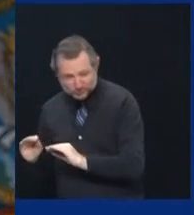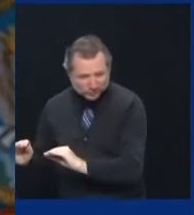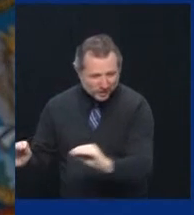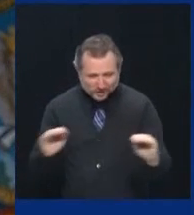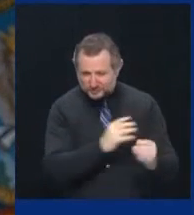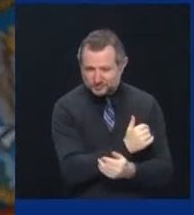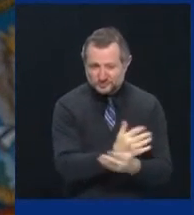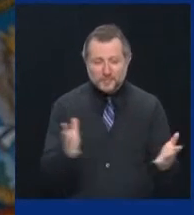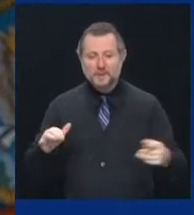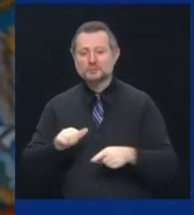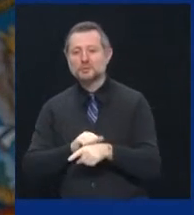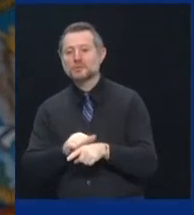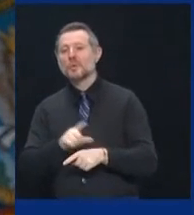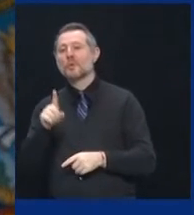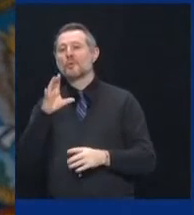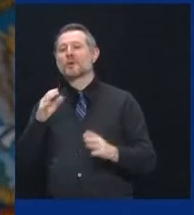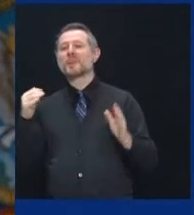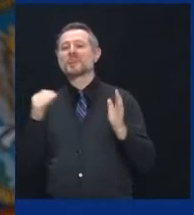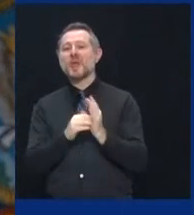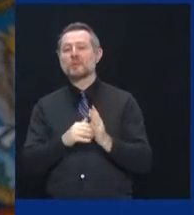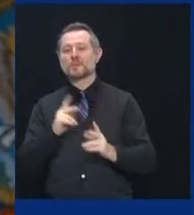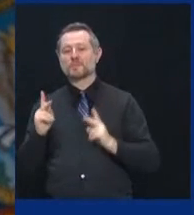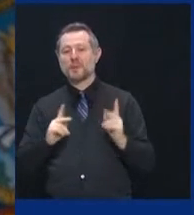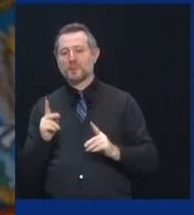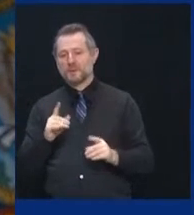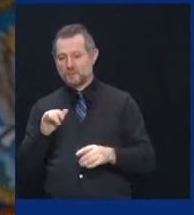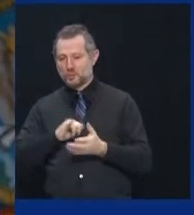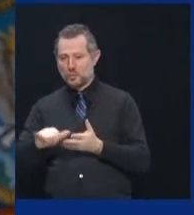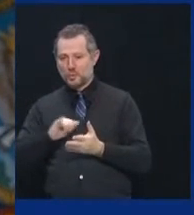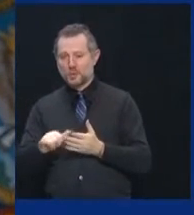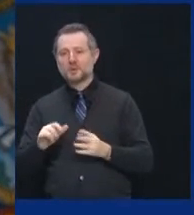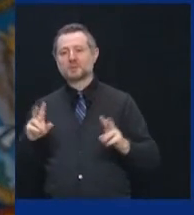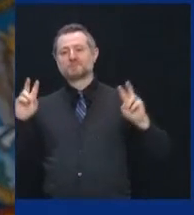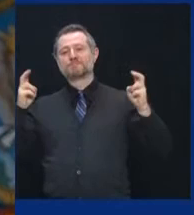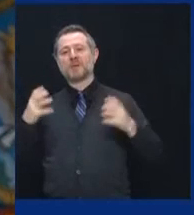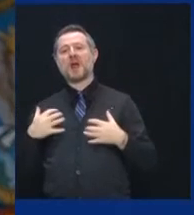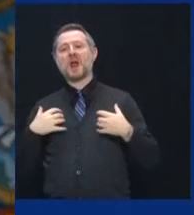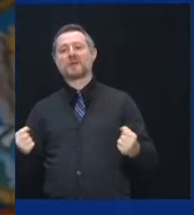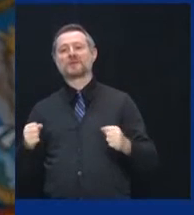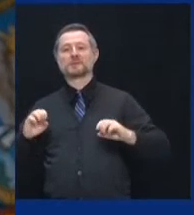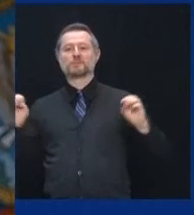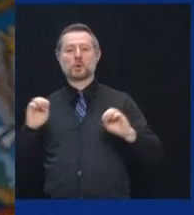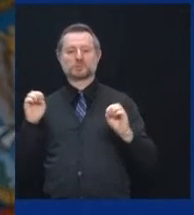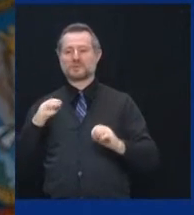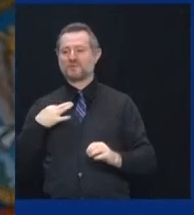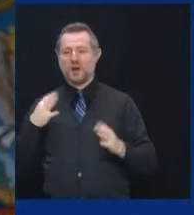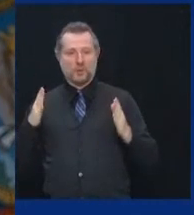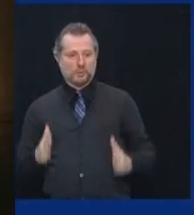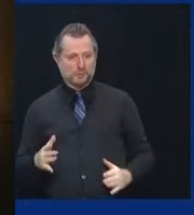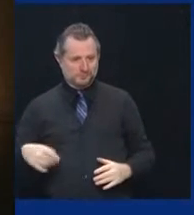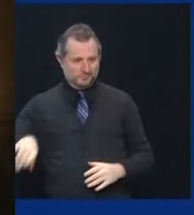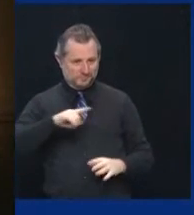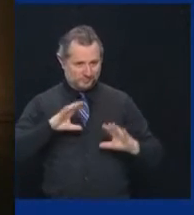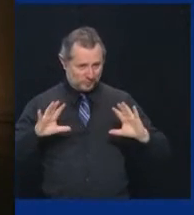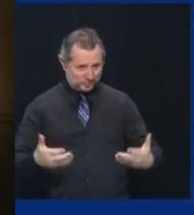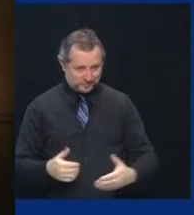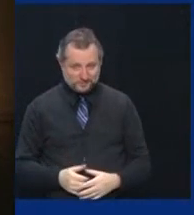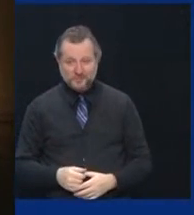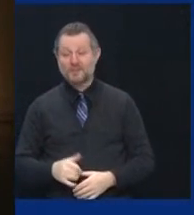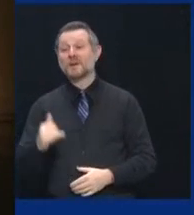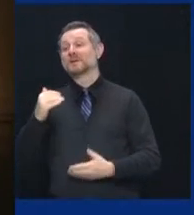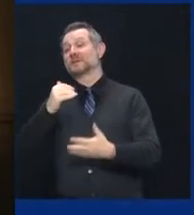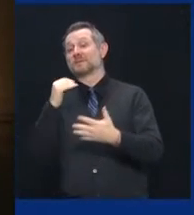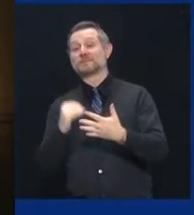100,000 New York health emergency volunteers. Rapid testing not only